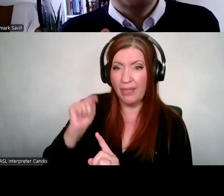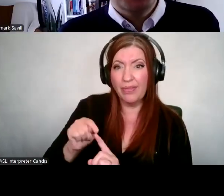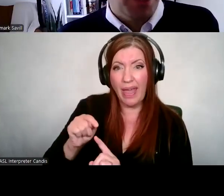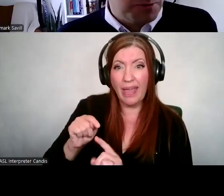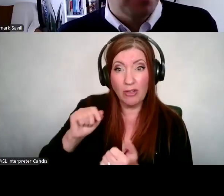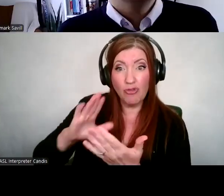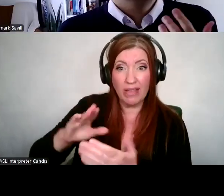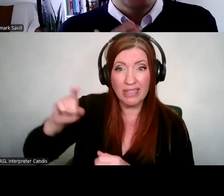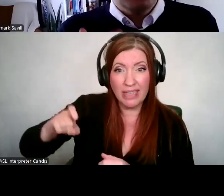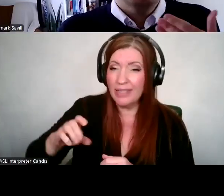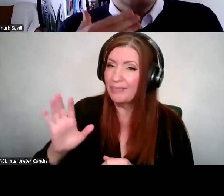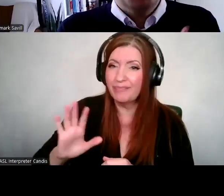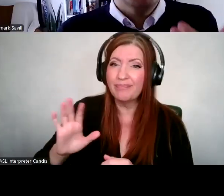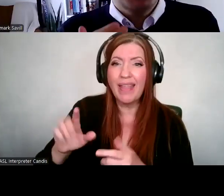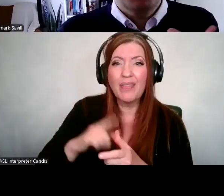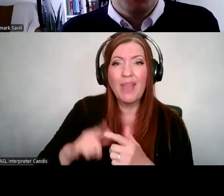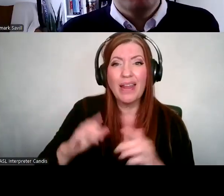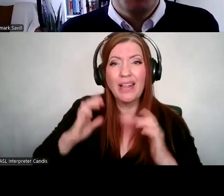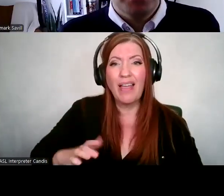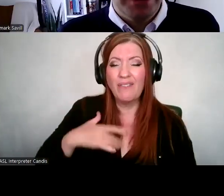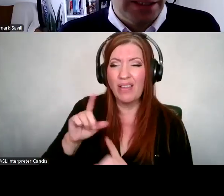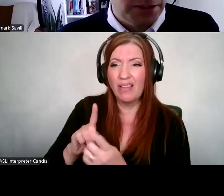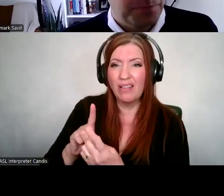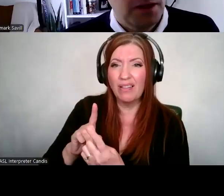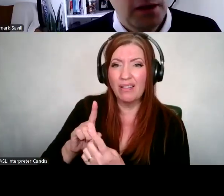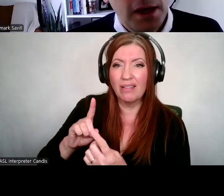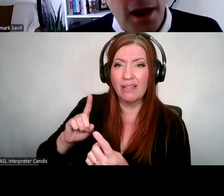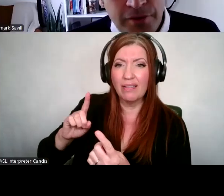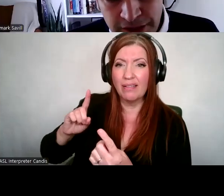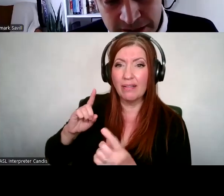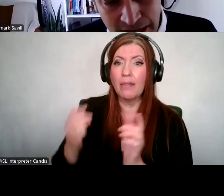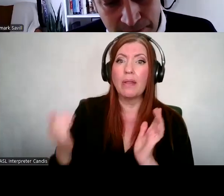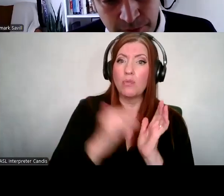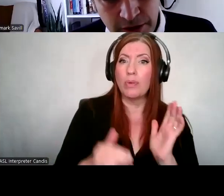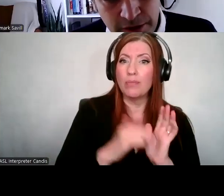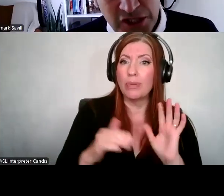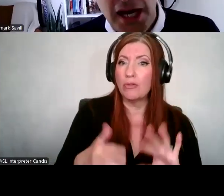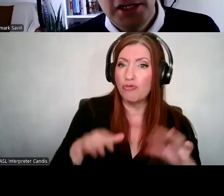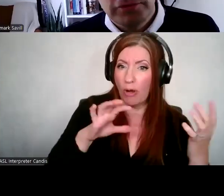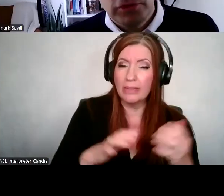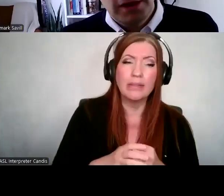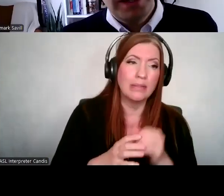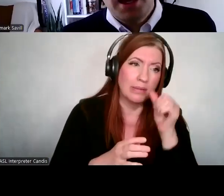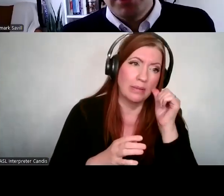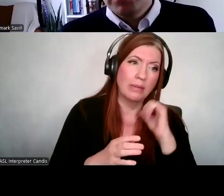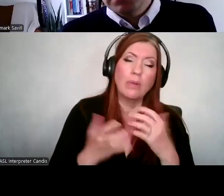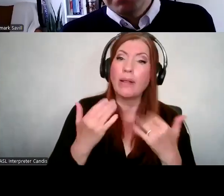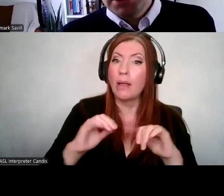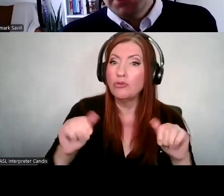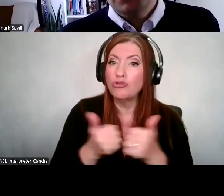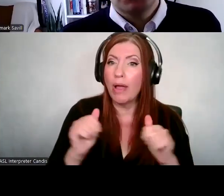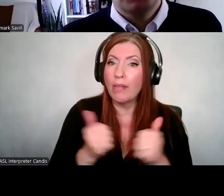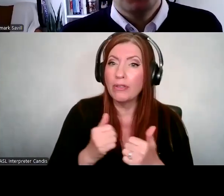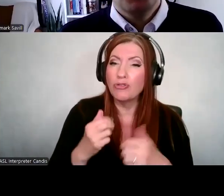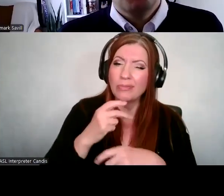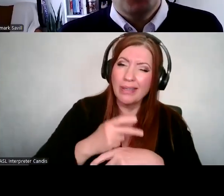to disengagement, which then can perpetuate that cycle of kind of repeat crises. Other things that came up were the challenge of care in rural